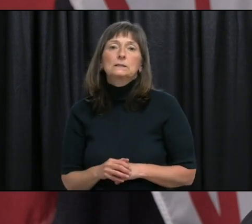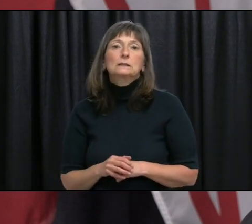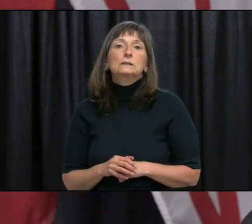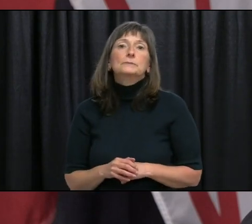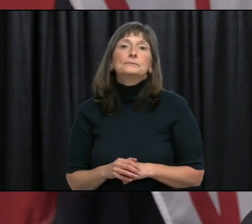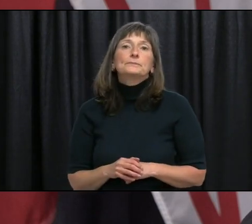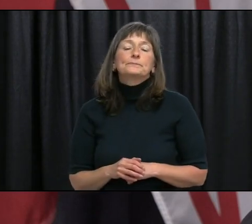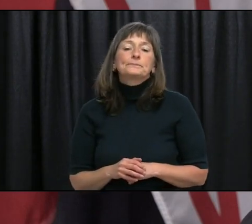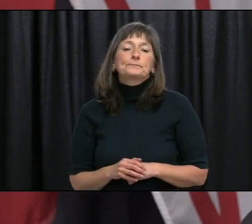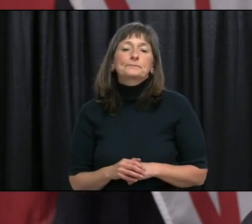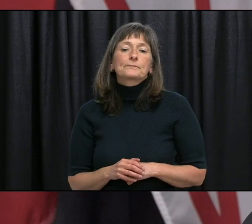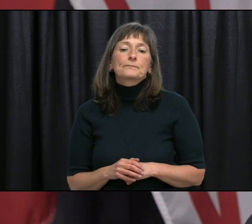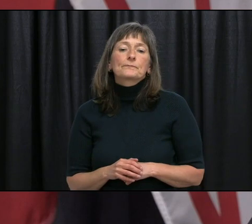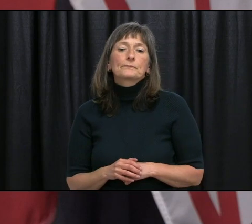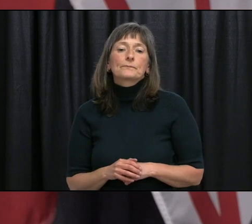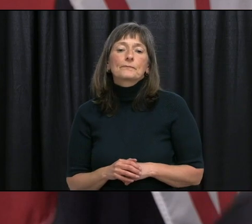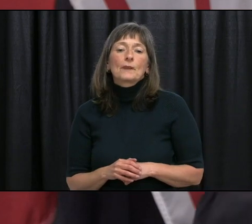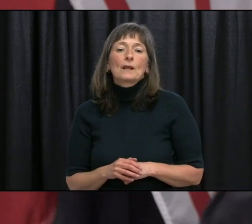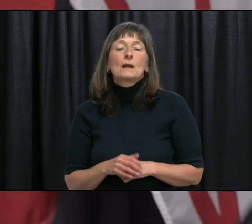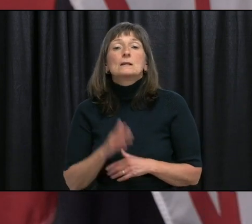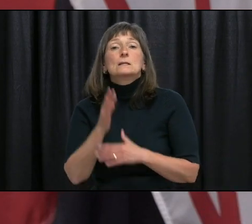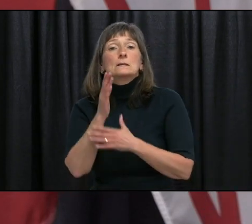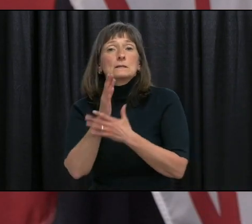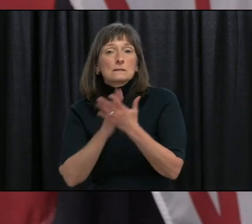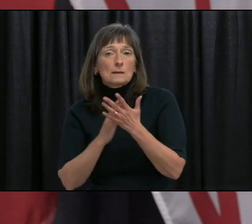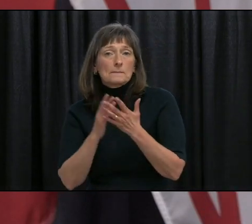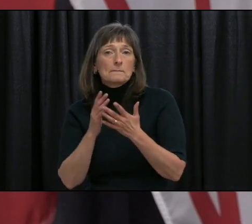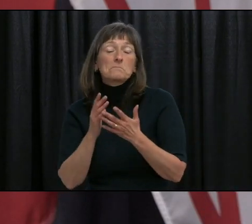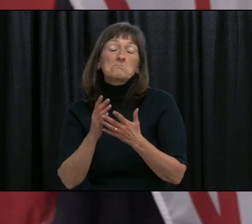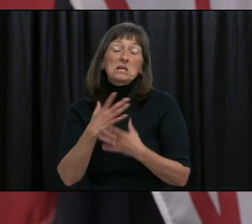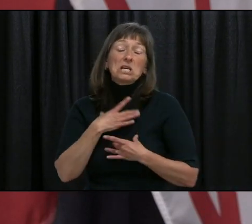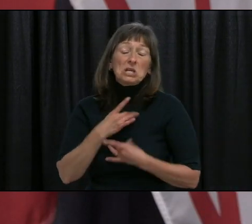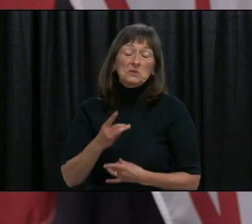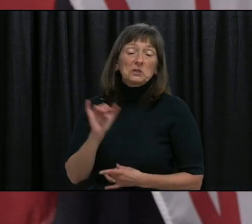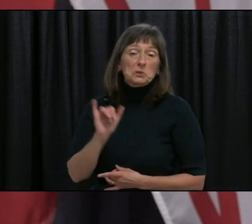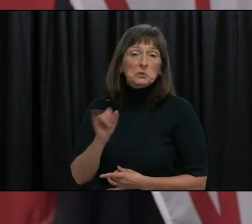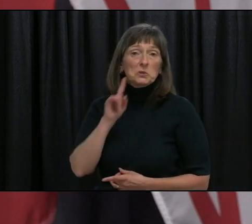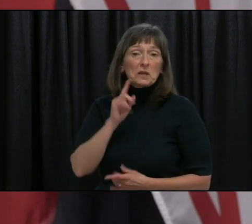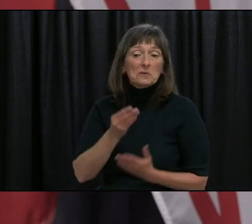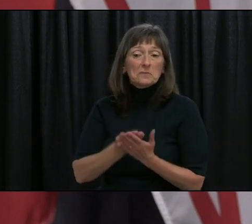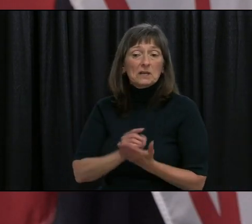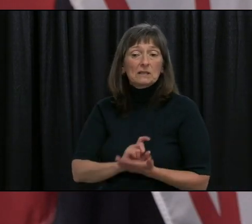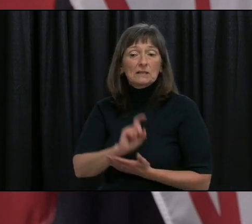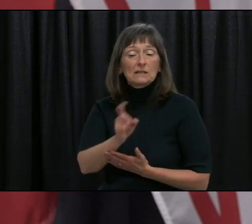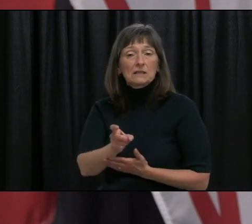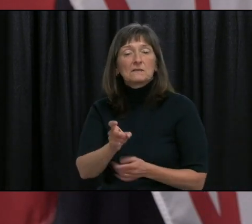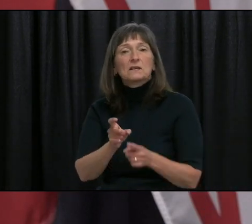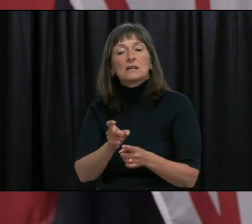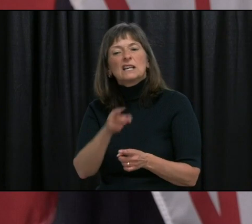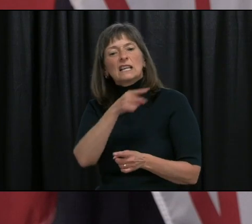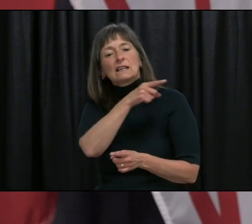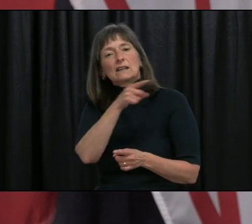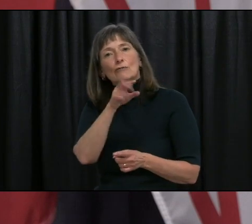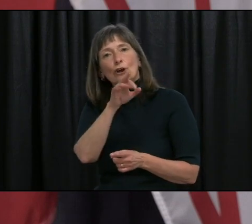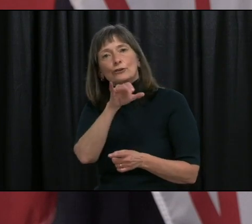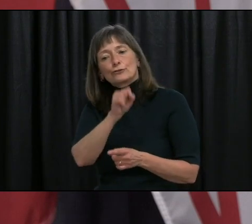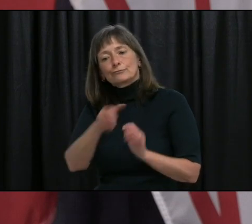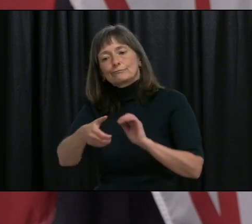purchases and so on. Also, which is an interesting component to this, is how they would work in